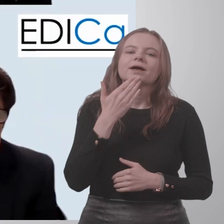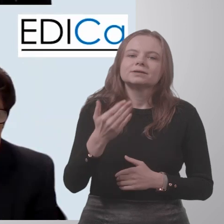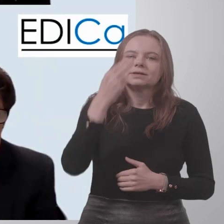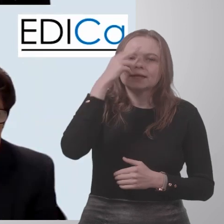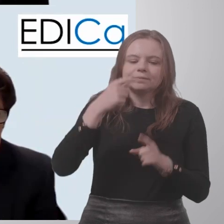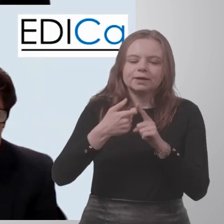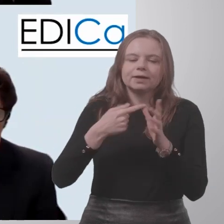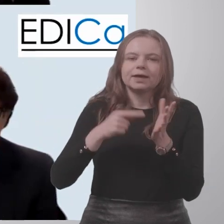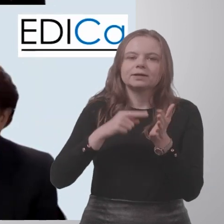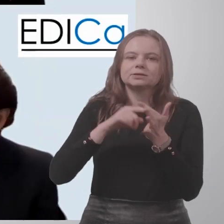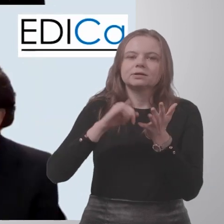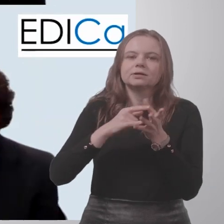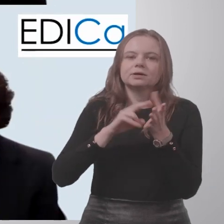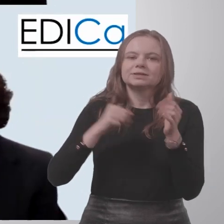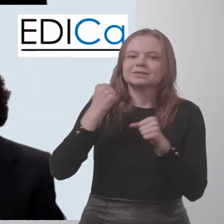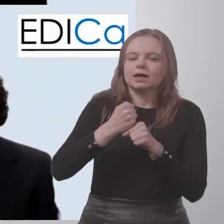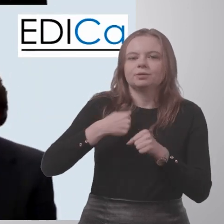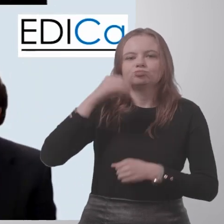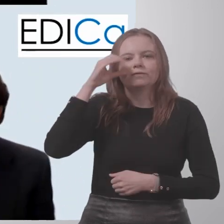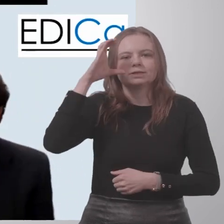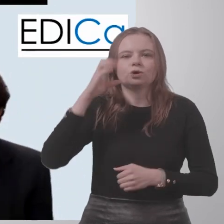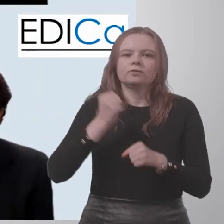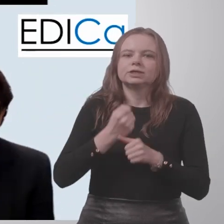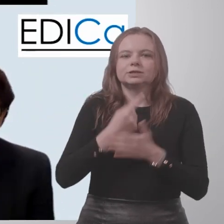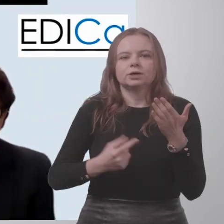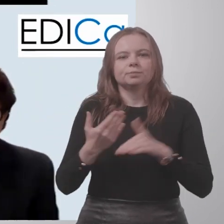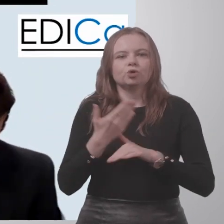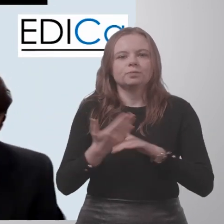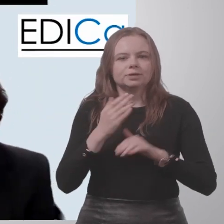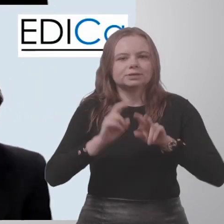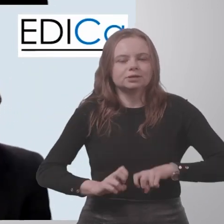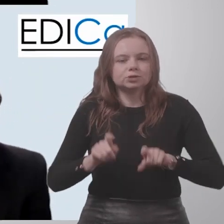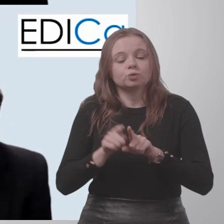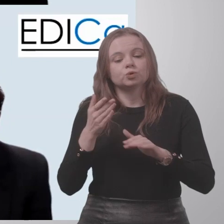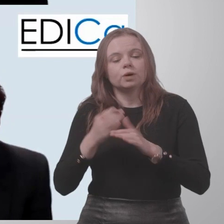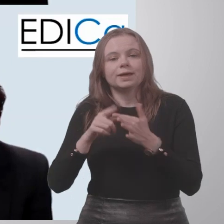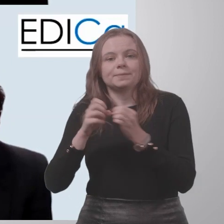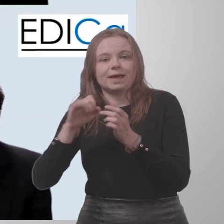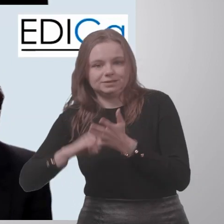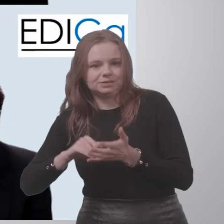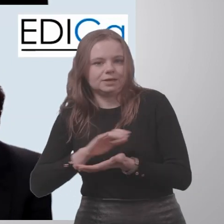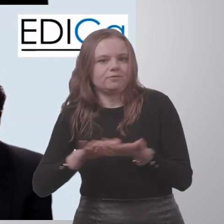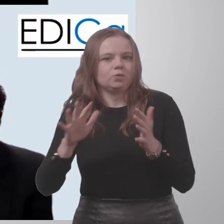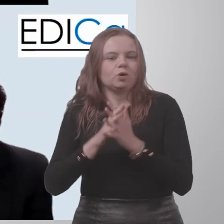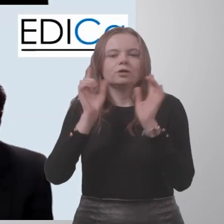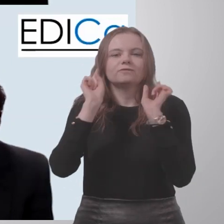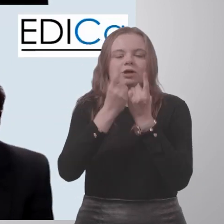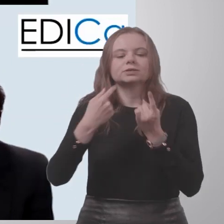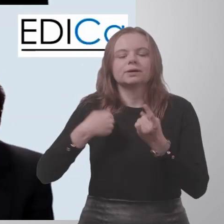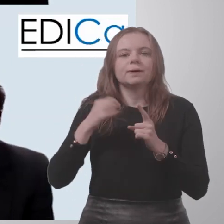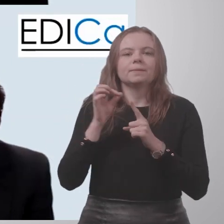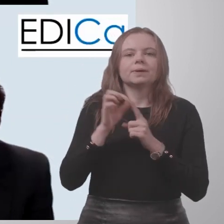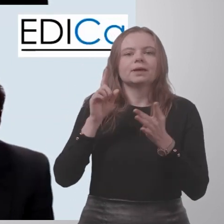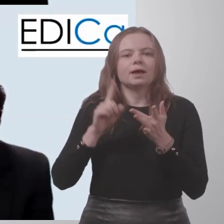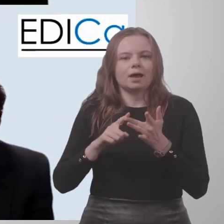Thanks, everyone. My name's Kate Sang. I'm Professor of Gender and Employment Studies, and I also work at Edinburgh Business School at Heriot-Watt University.